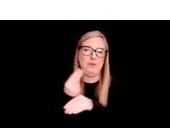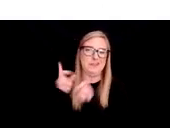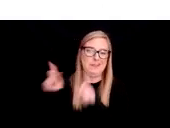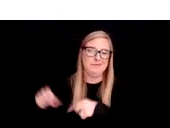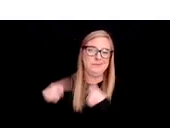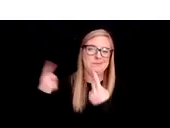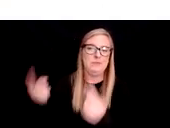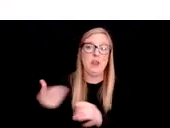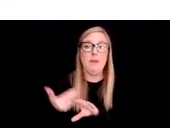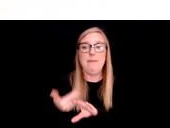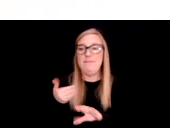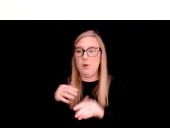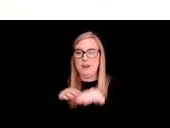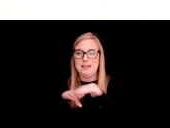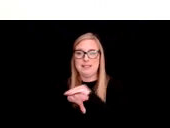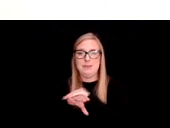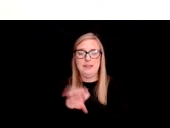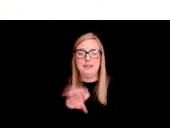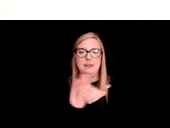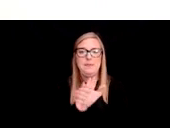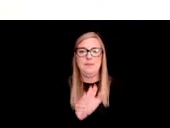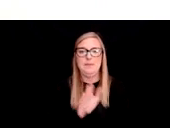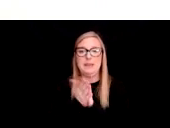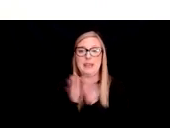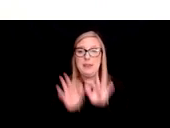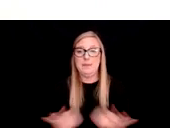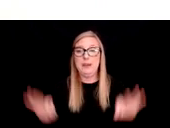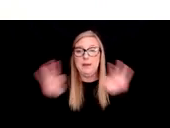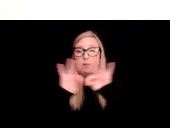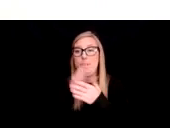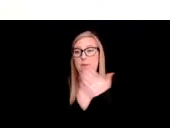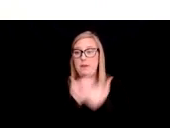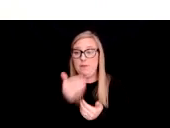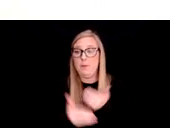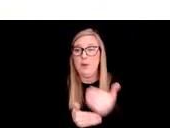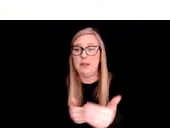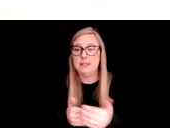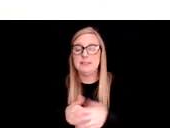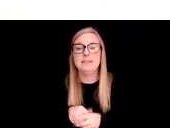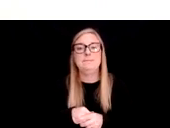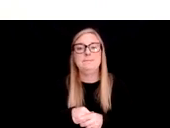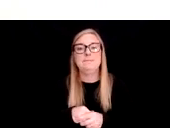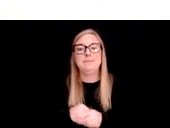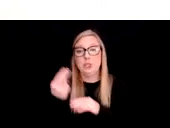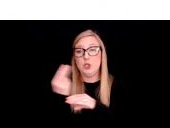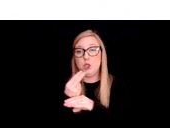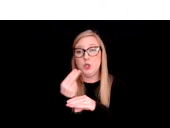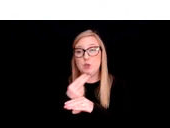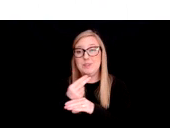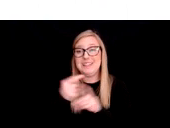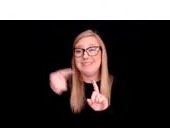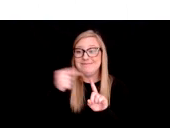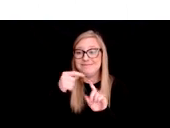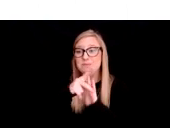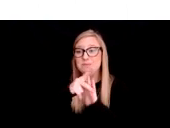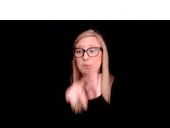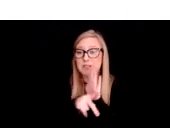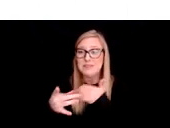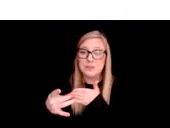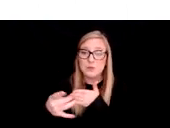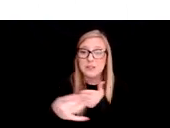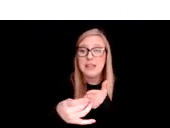before accessibility became such an important part of our process. But using those principles to guide